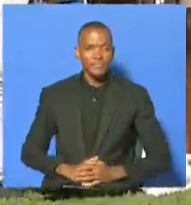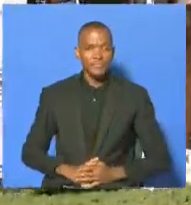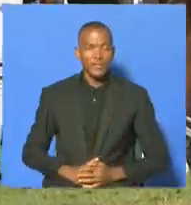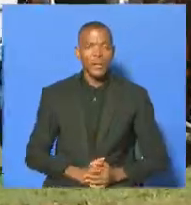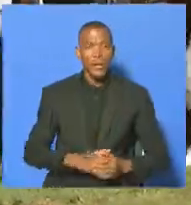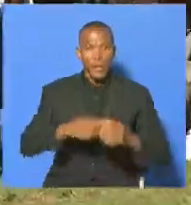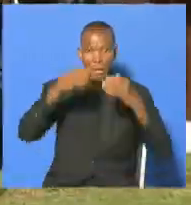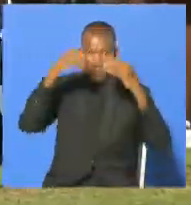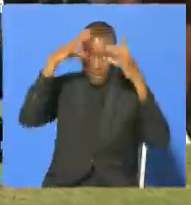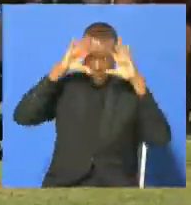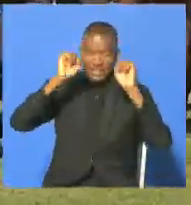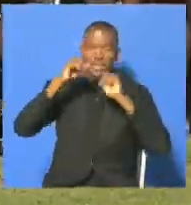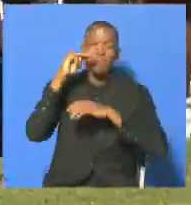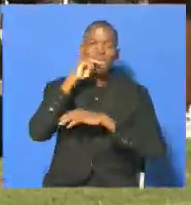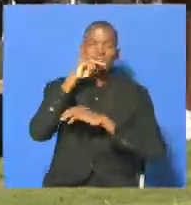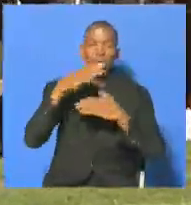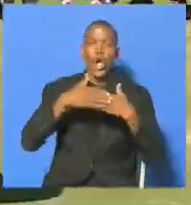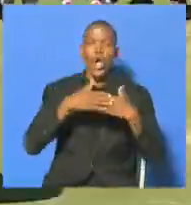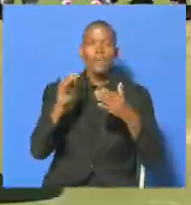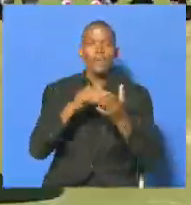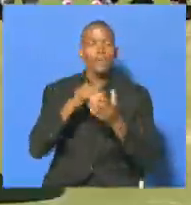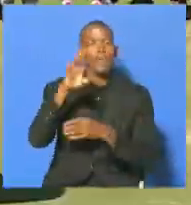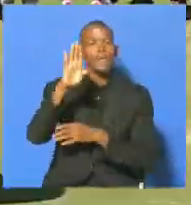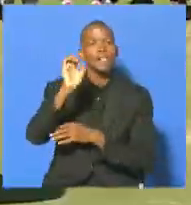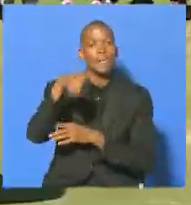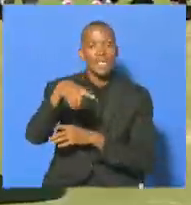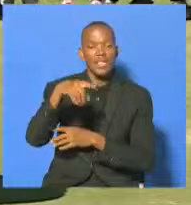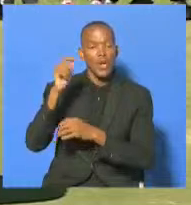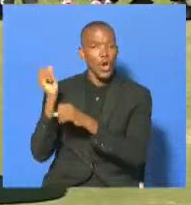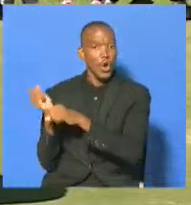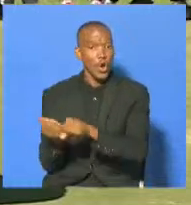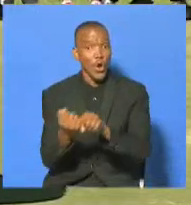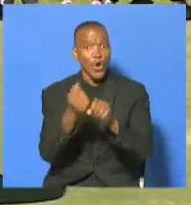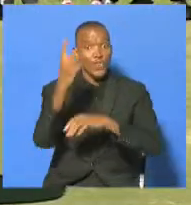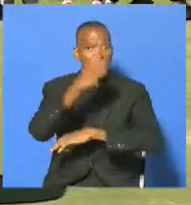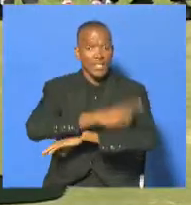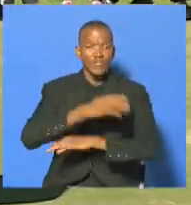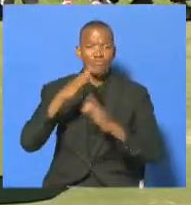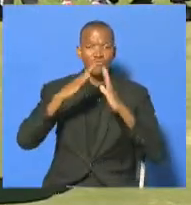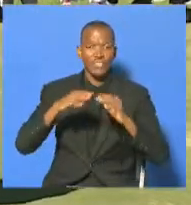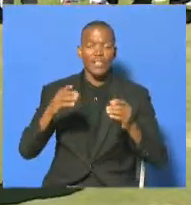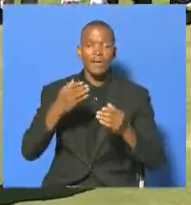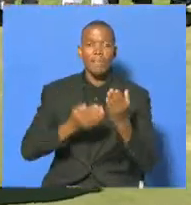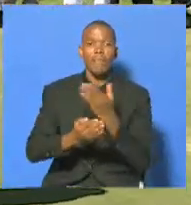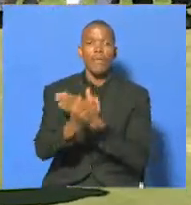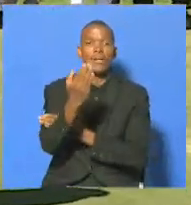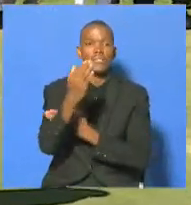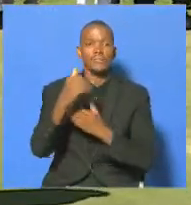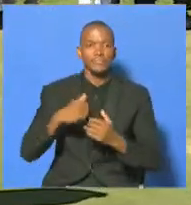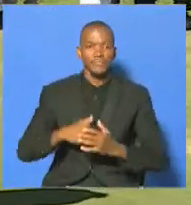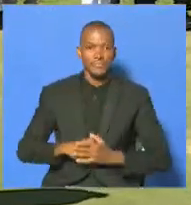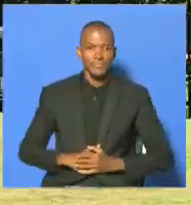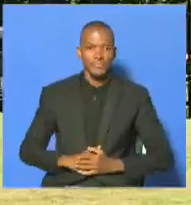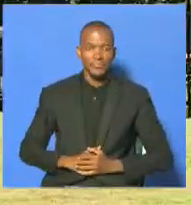President Masisi officially opens the annual Botswana Democratic Party Golf Day event this morning.